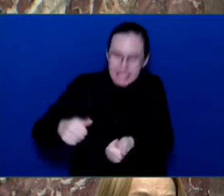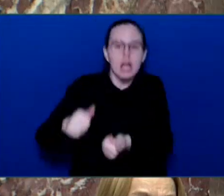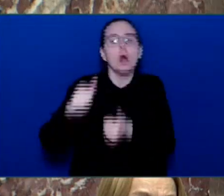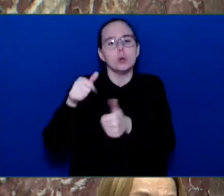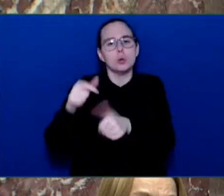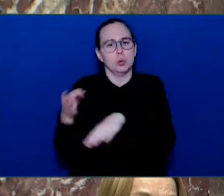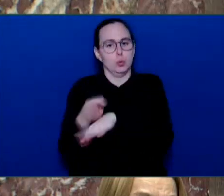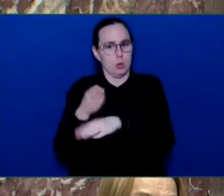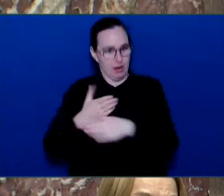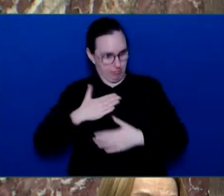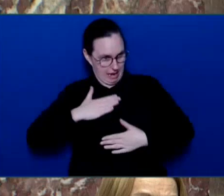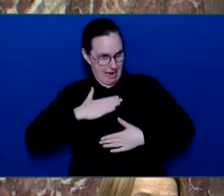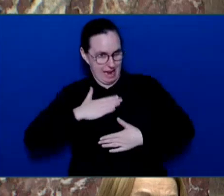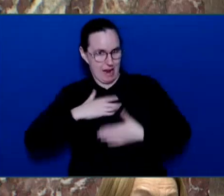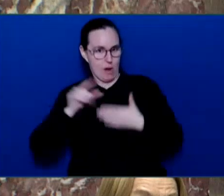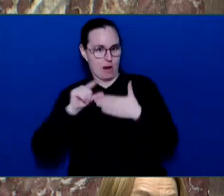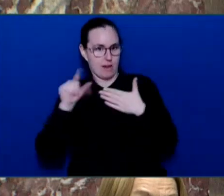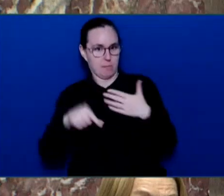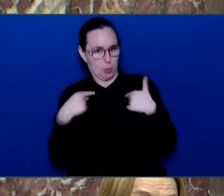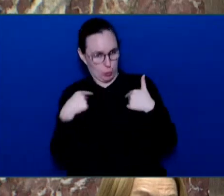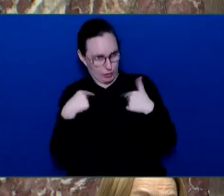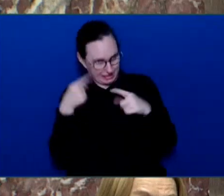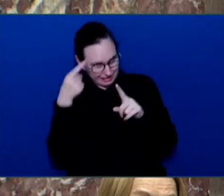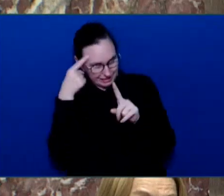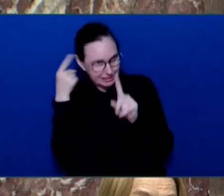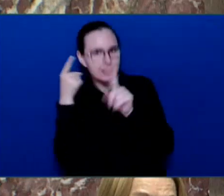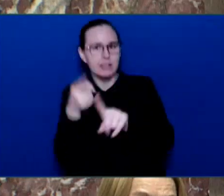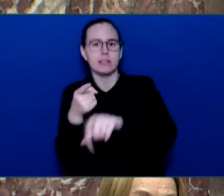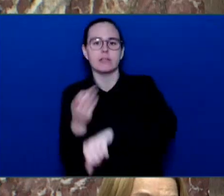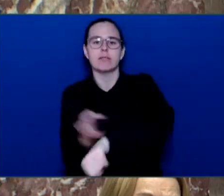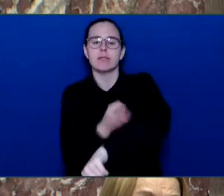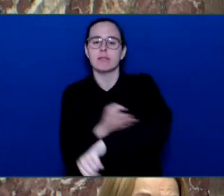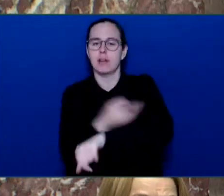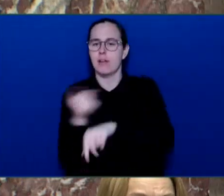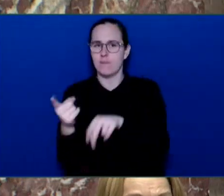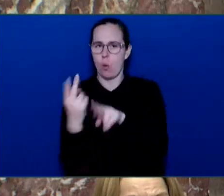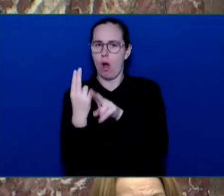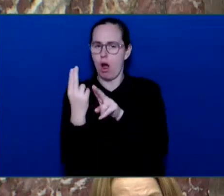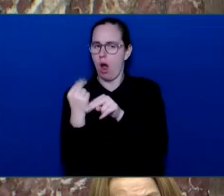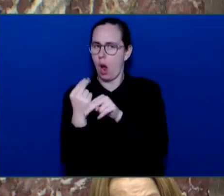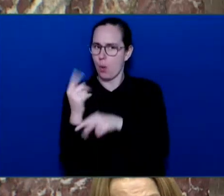through the Fraser Valley corridor in generations, Mr. Speaker. That's what we're doing.